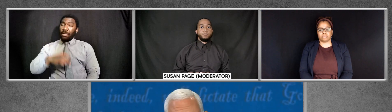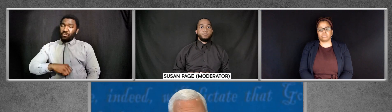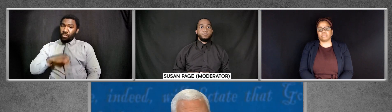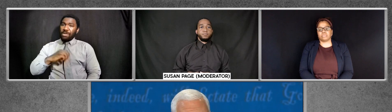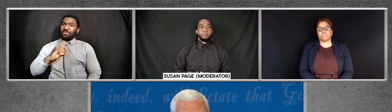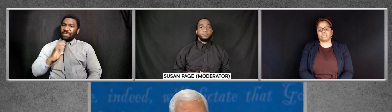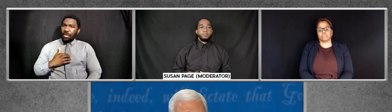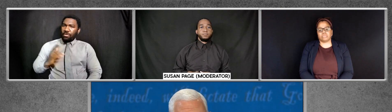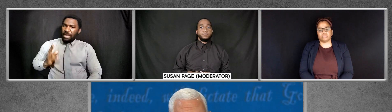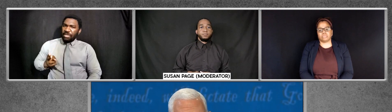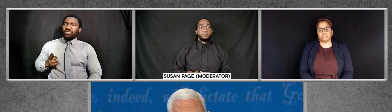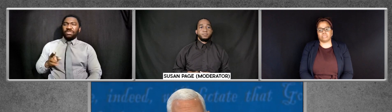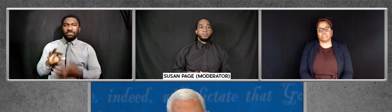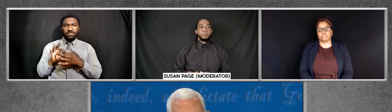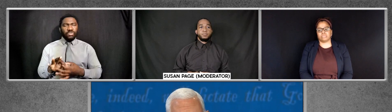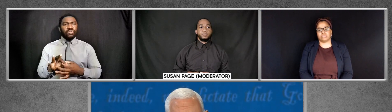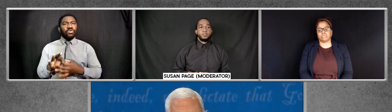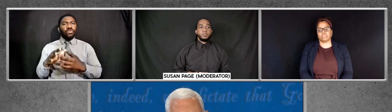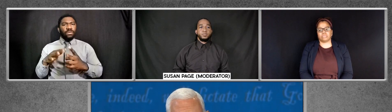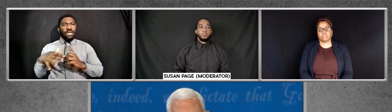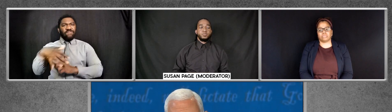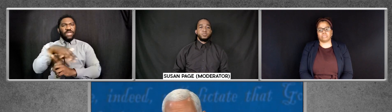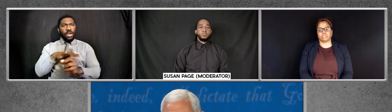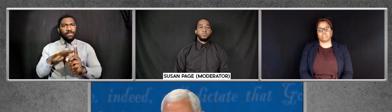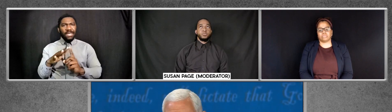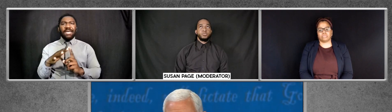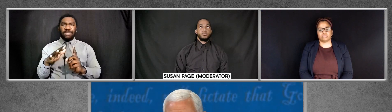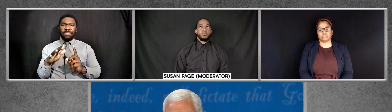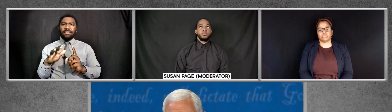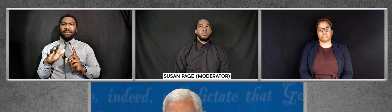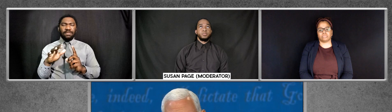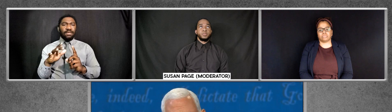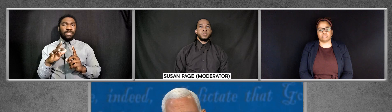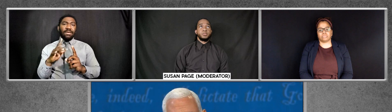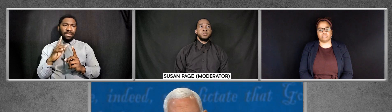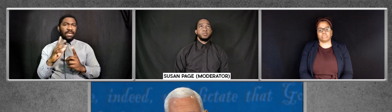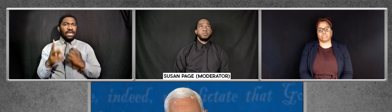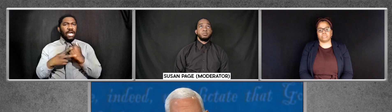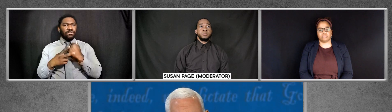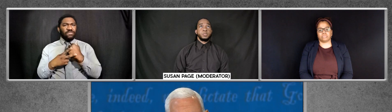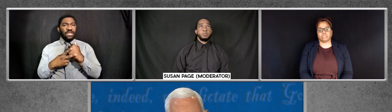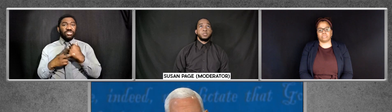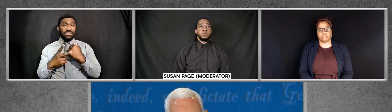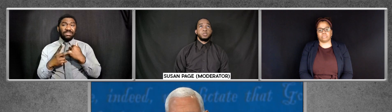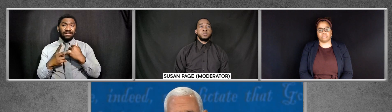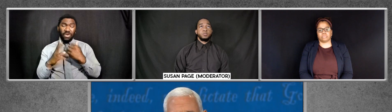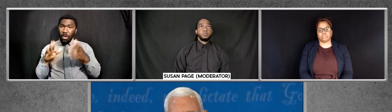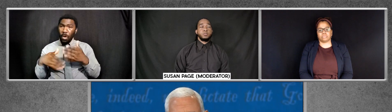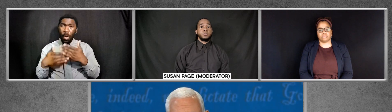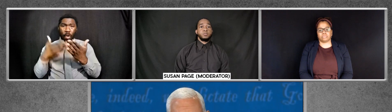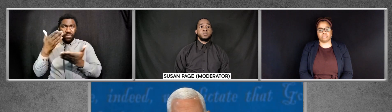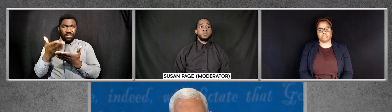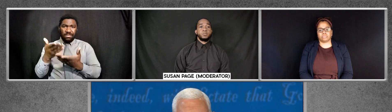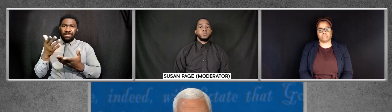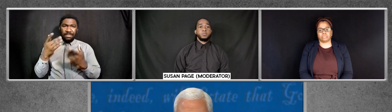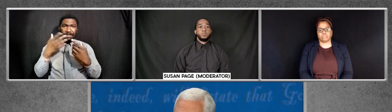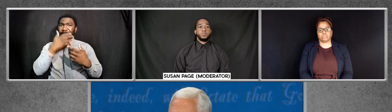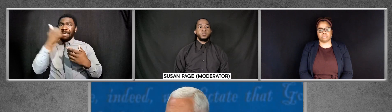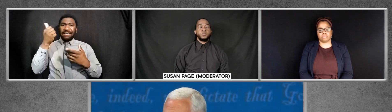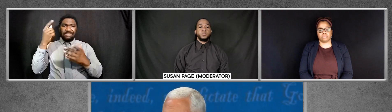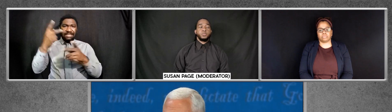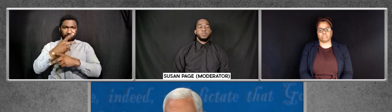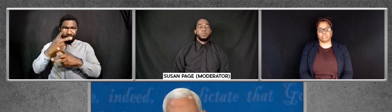conservation. According to all of the best estimates, our air and land are cleaner than any time ever recorded.